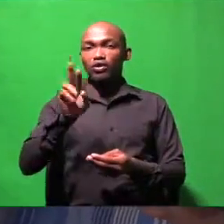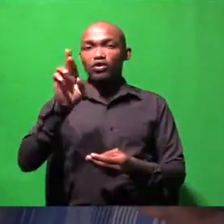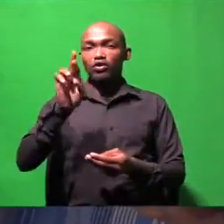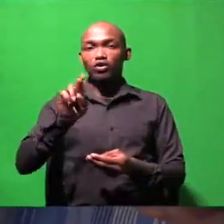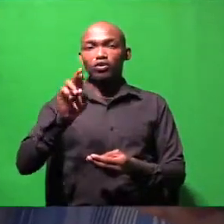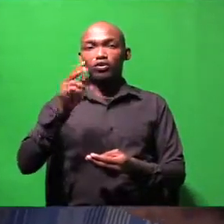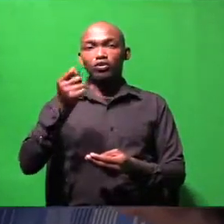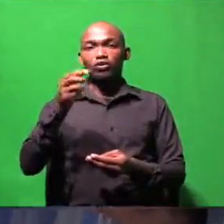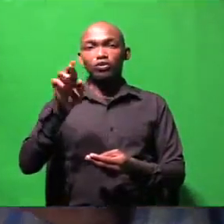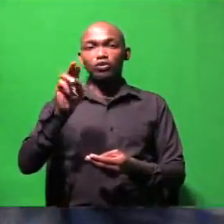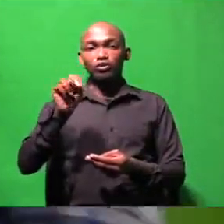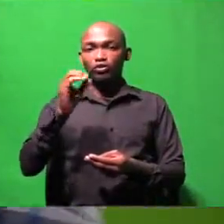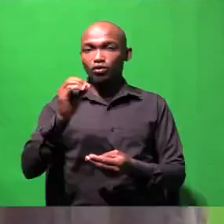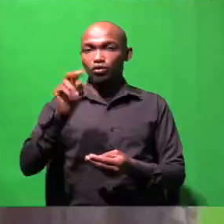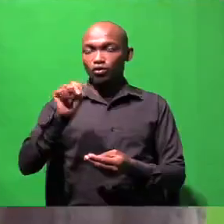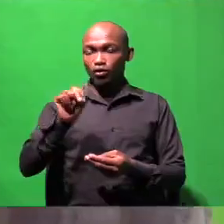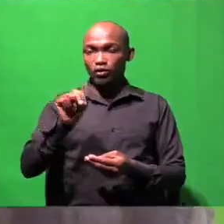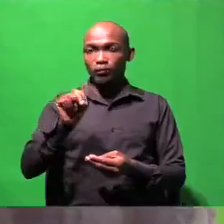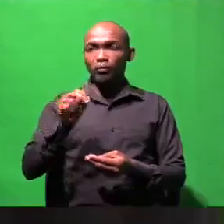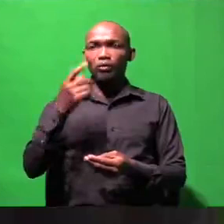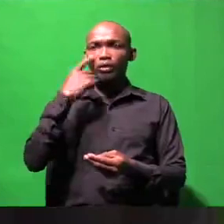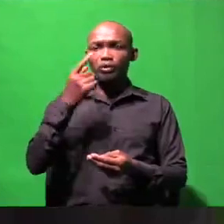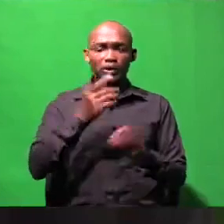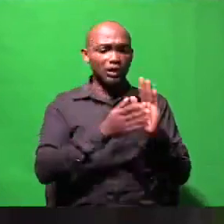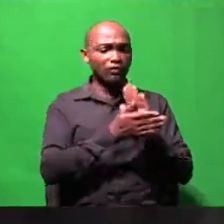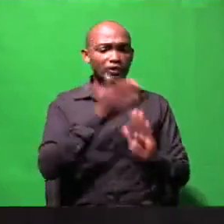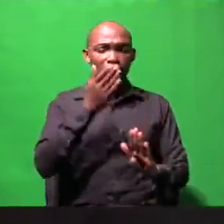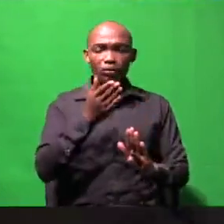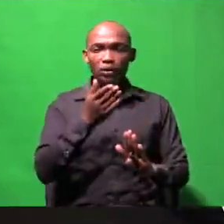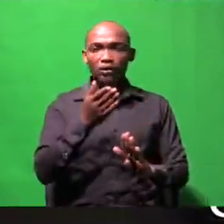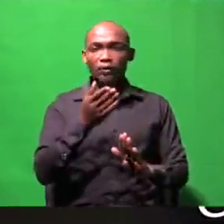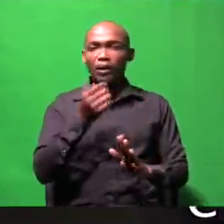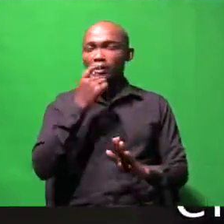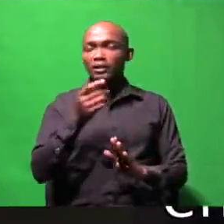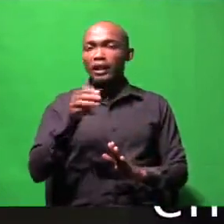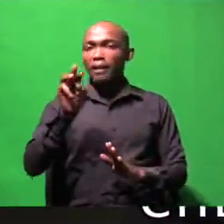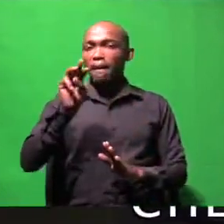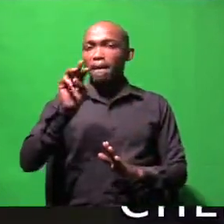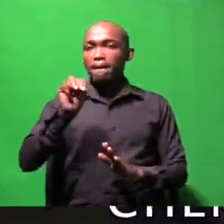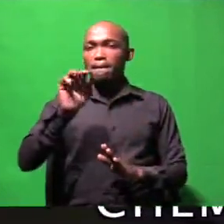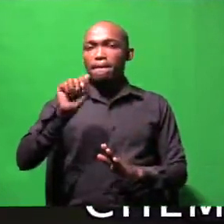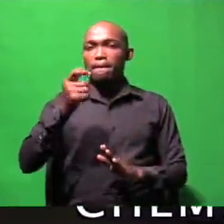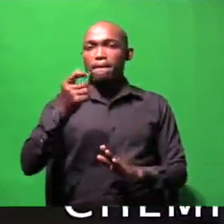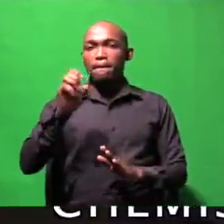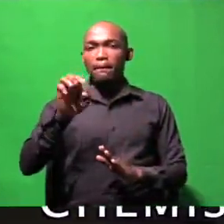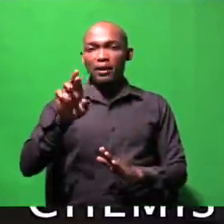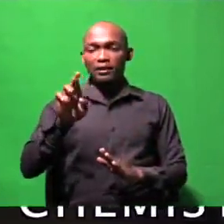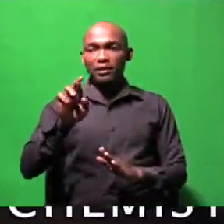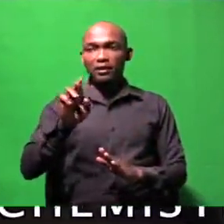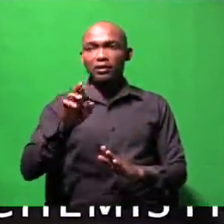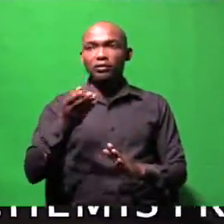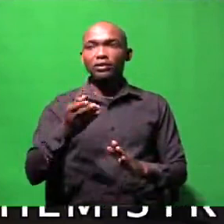atomic theory. The first one says matter is comprises of small particle called